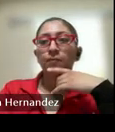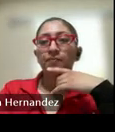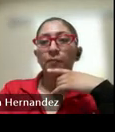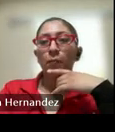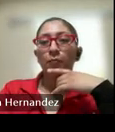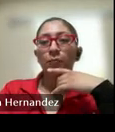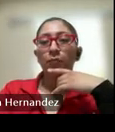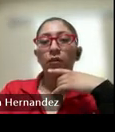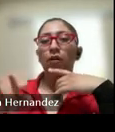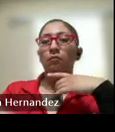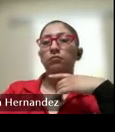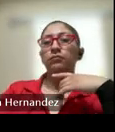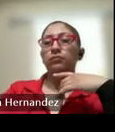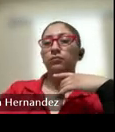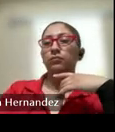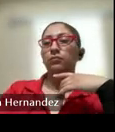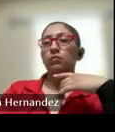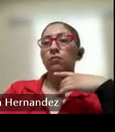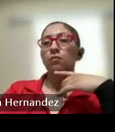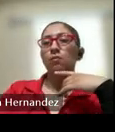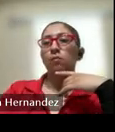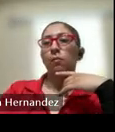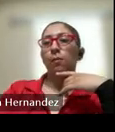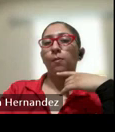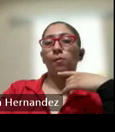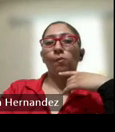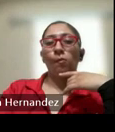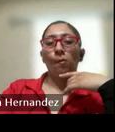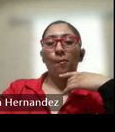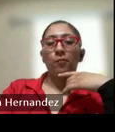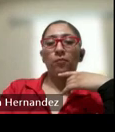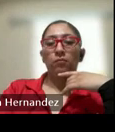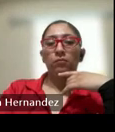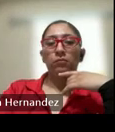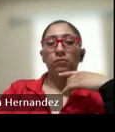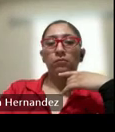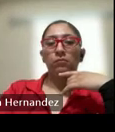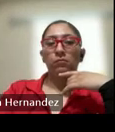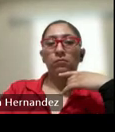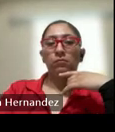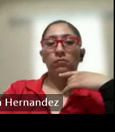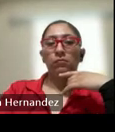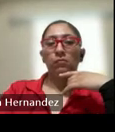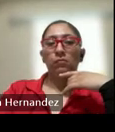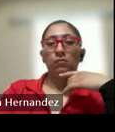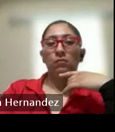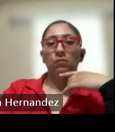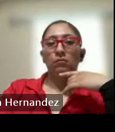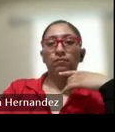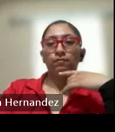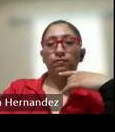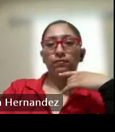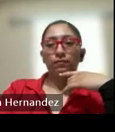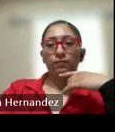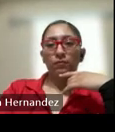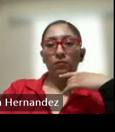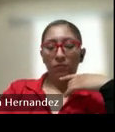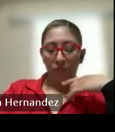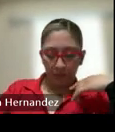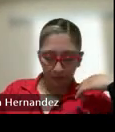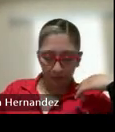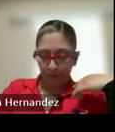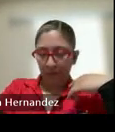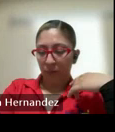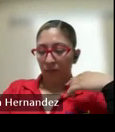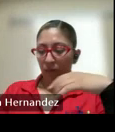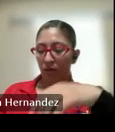talk about kind of the high needs rural regions or the persistent poverty counties that are so core to HAC's mission.